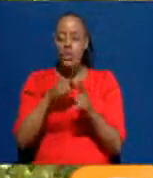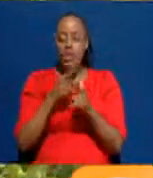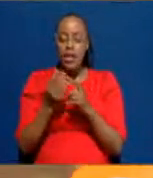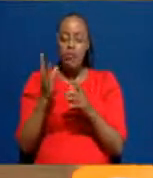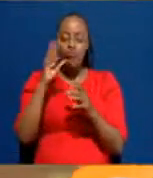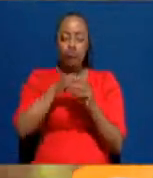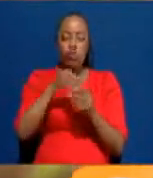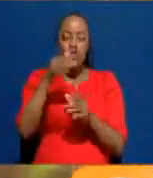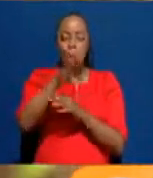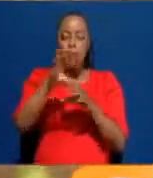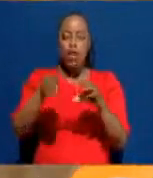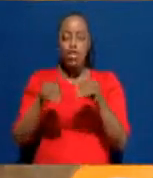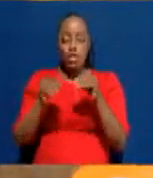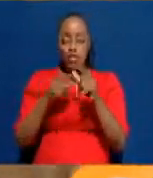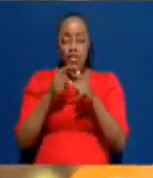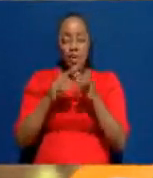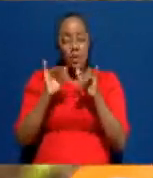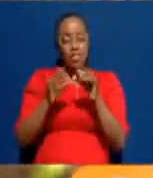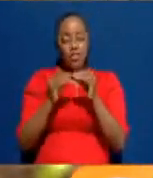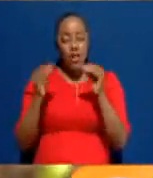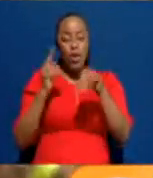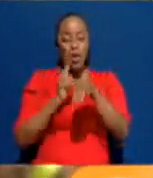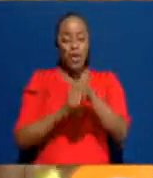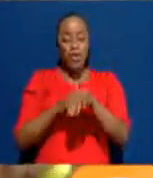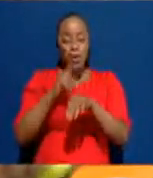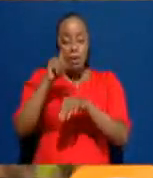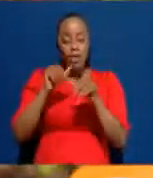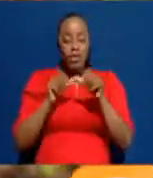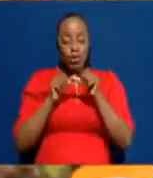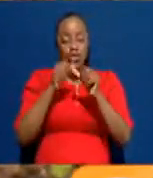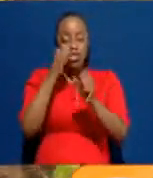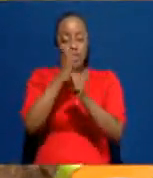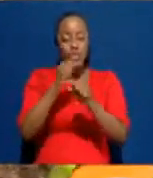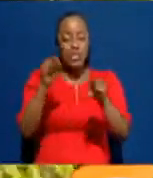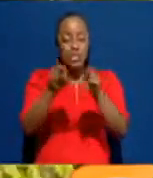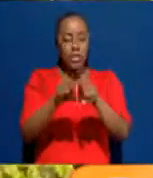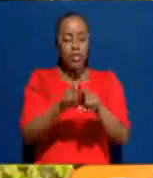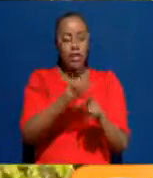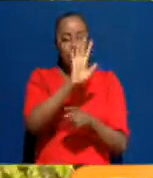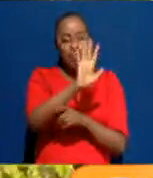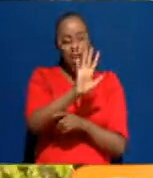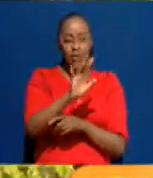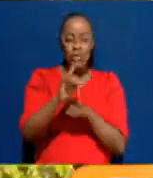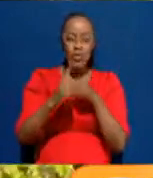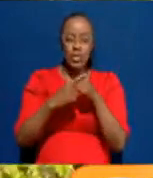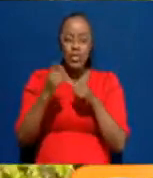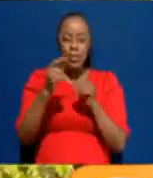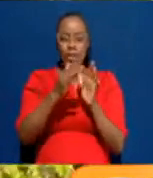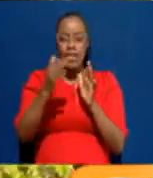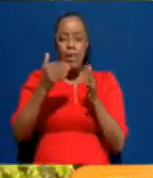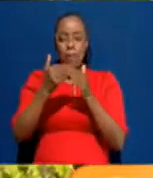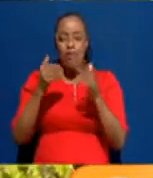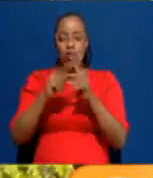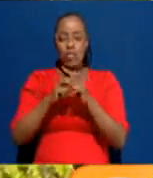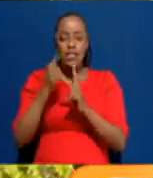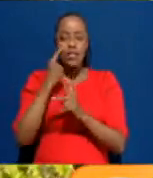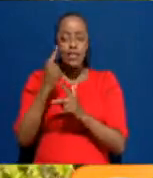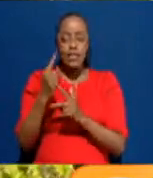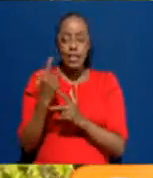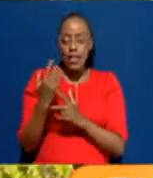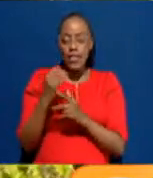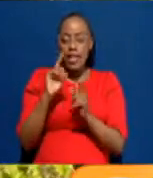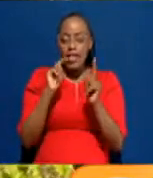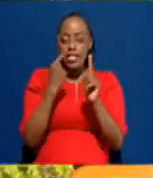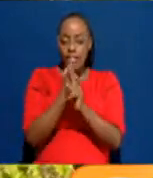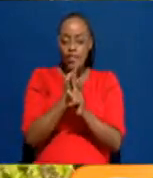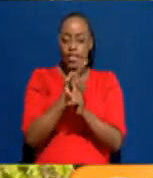soil. You know, it's going to take time because you have to keep doing it, you know, for about 5 to 6 seasons before you start seeing a difference. And then